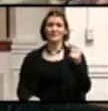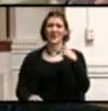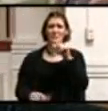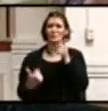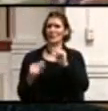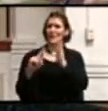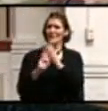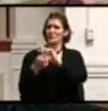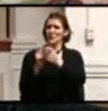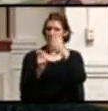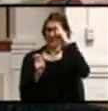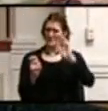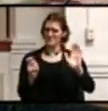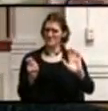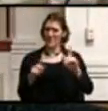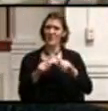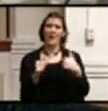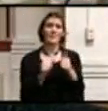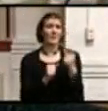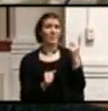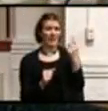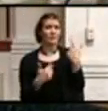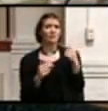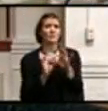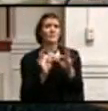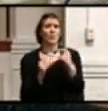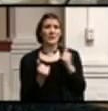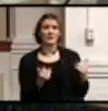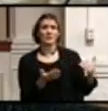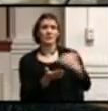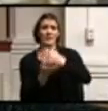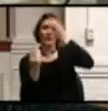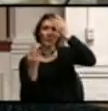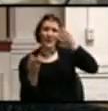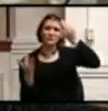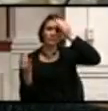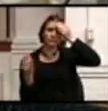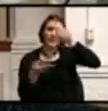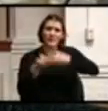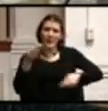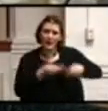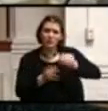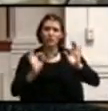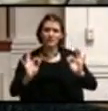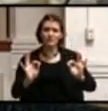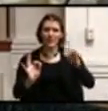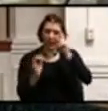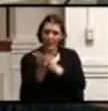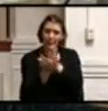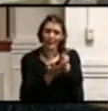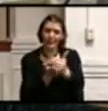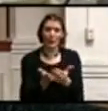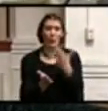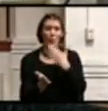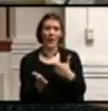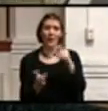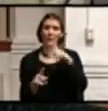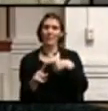that we had as much information as possible about the budget and to make sure that we were prepared to